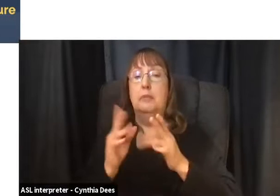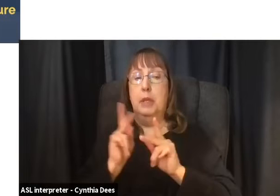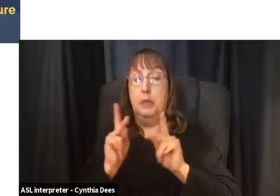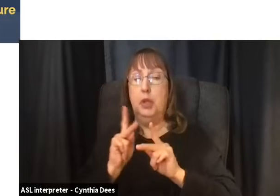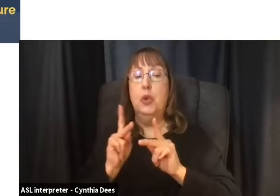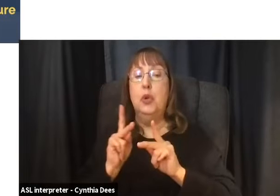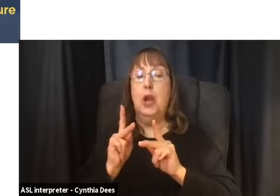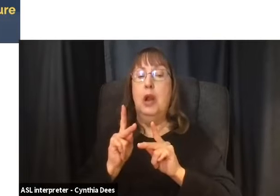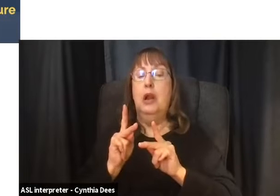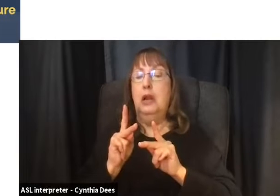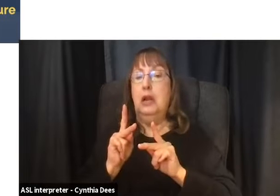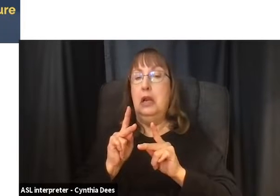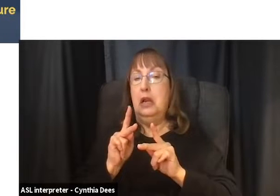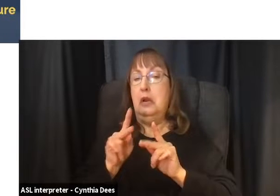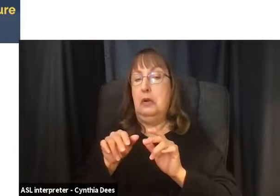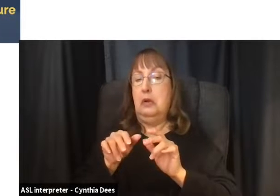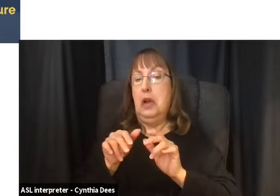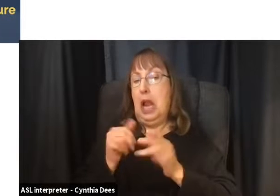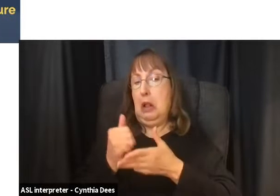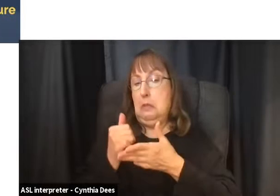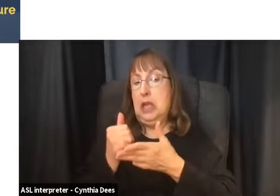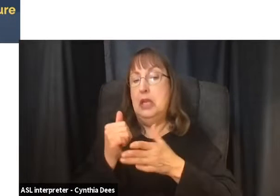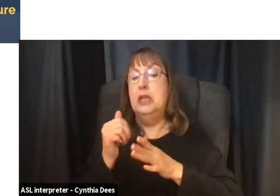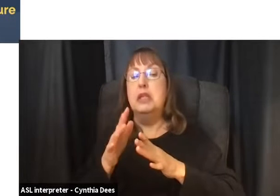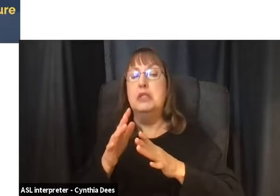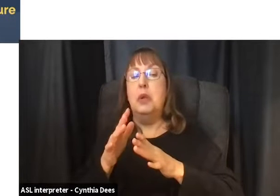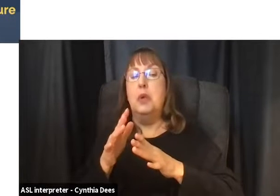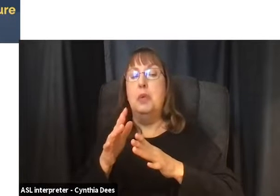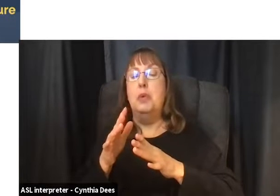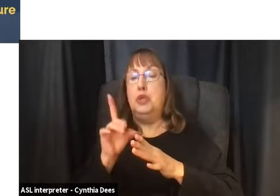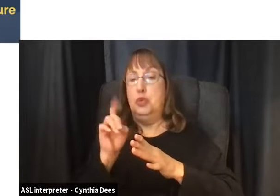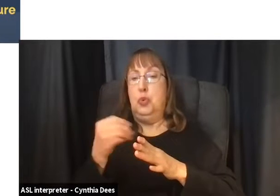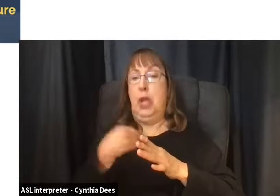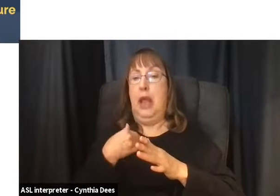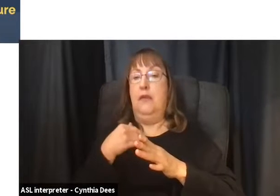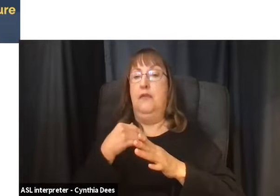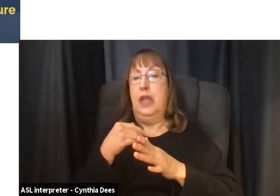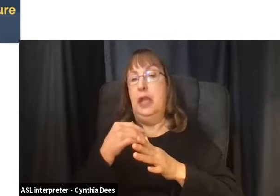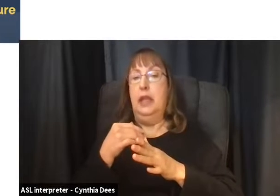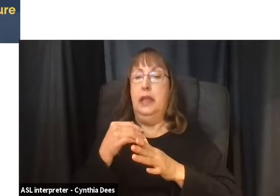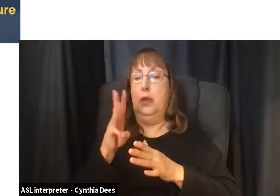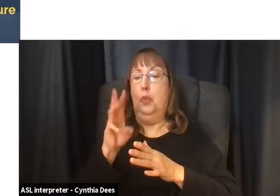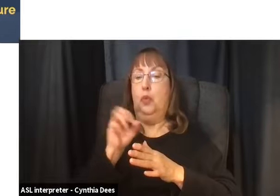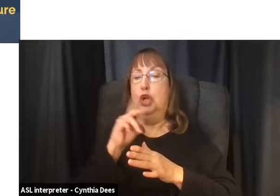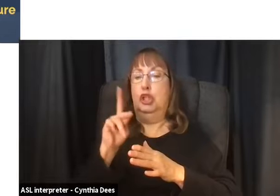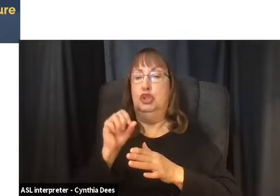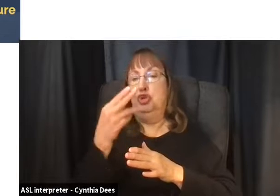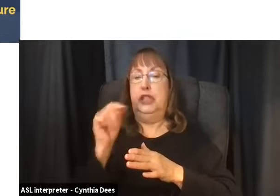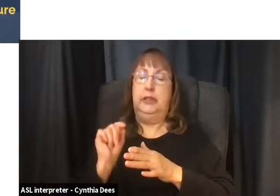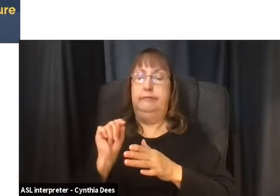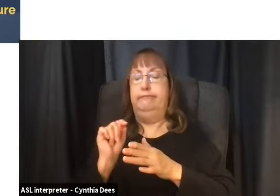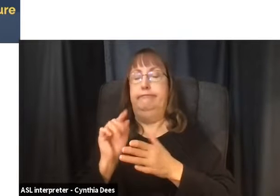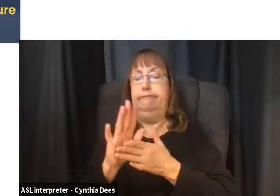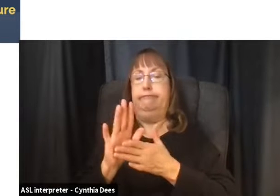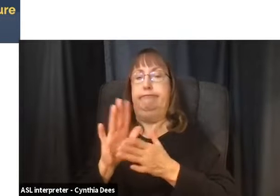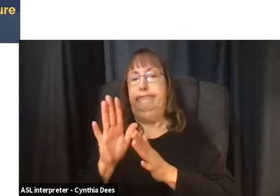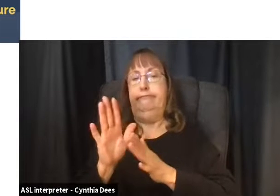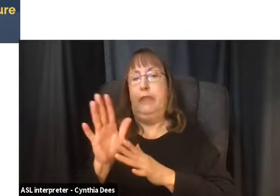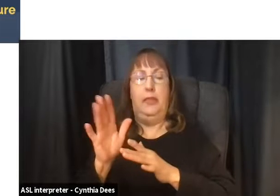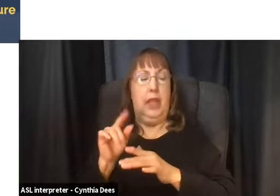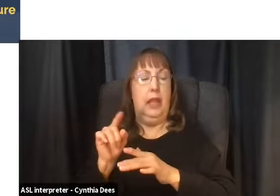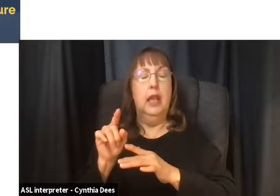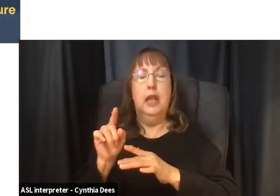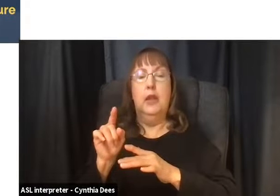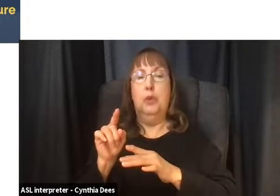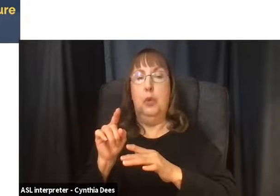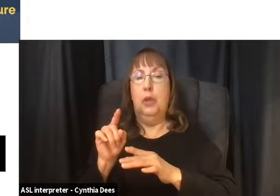we'd like to have put in the chat right now. This is something that will be a takeaway from this session where you can really